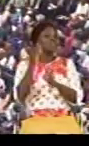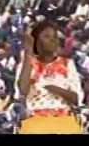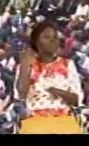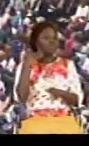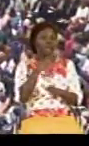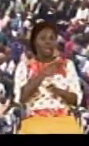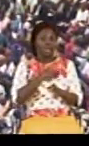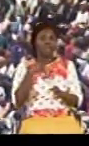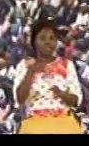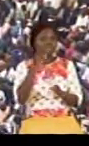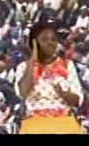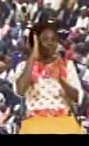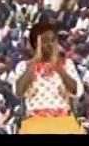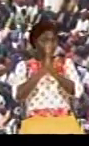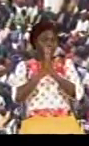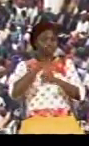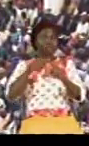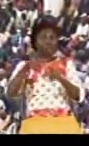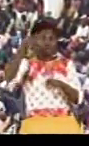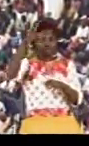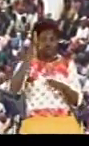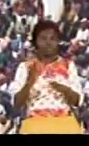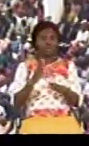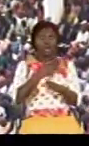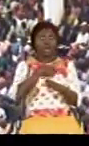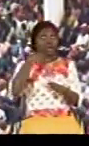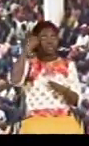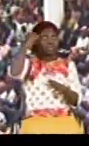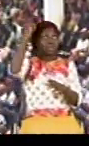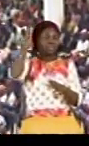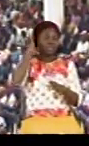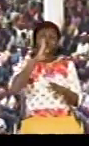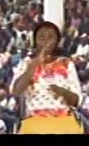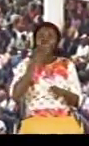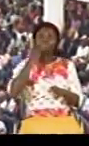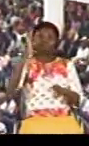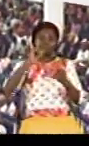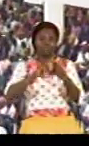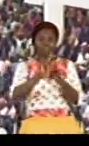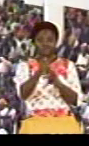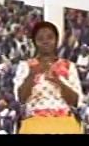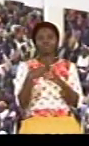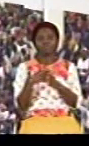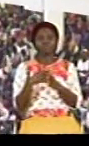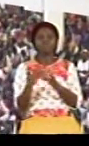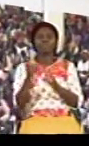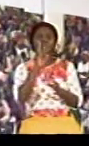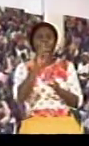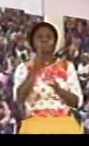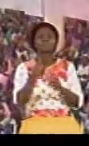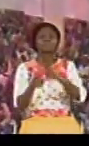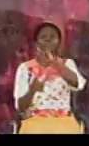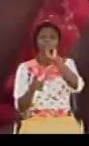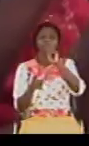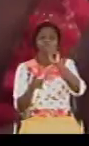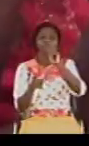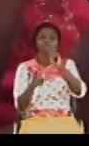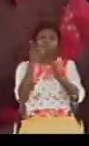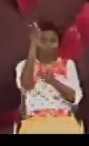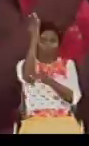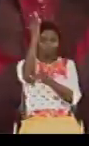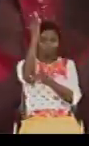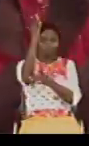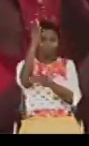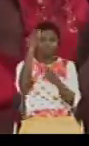he will be favorable unto him. What are you? Today,